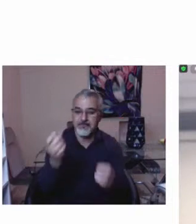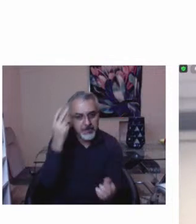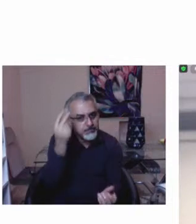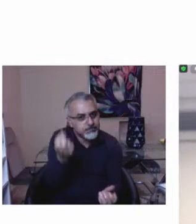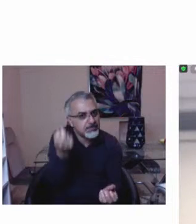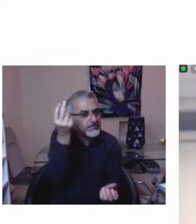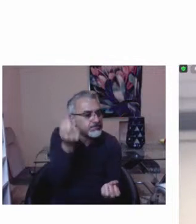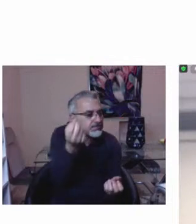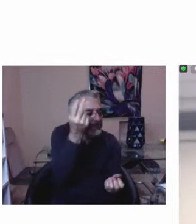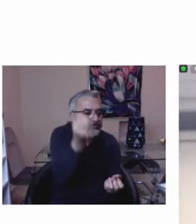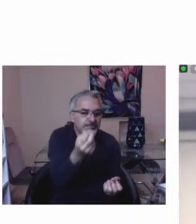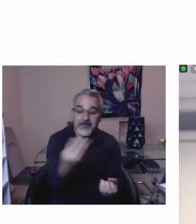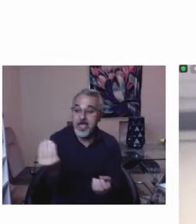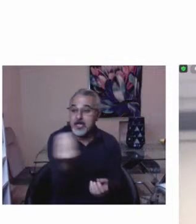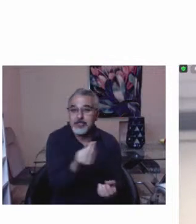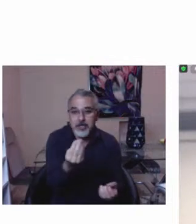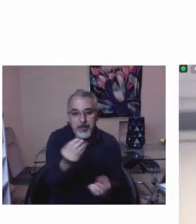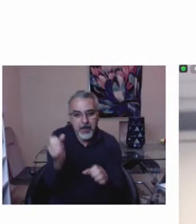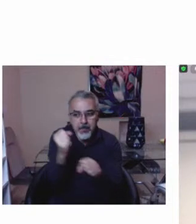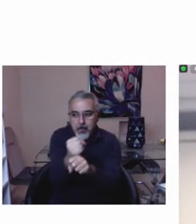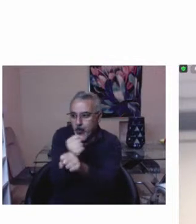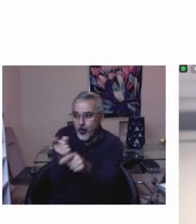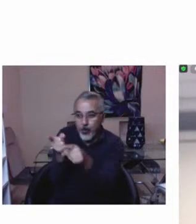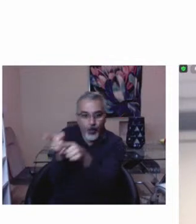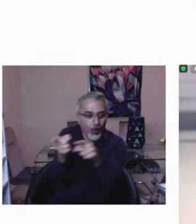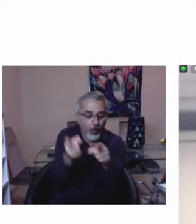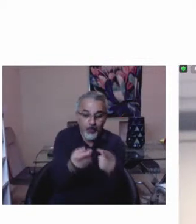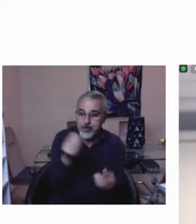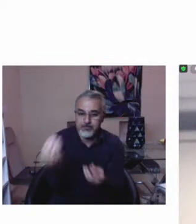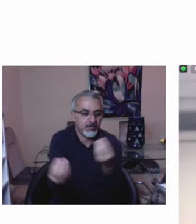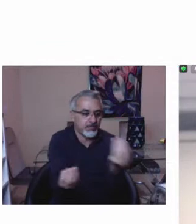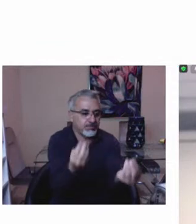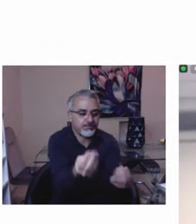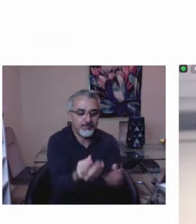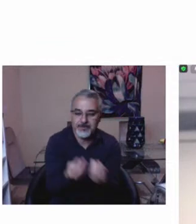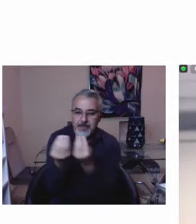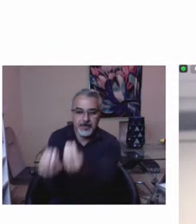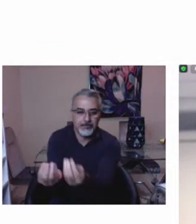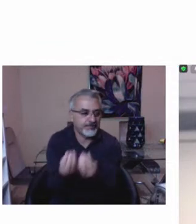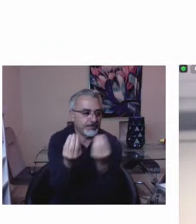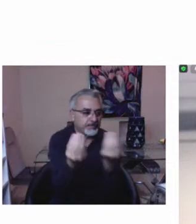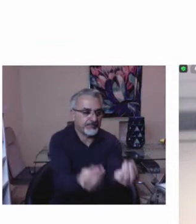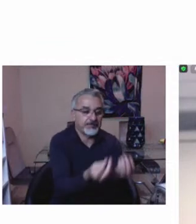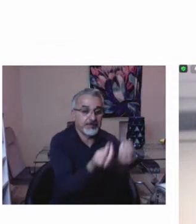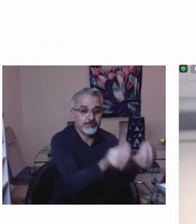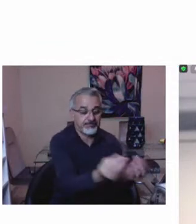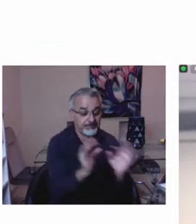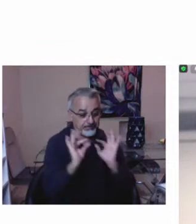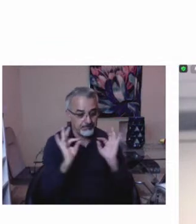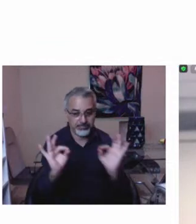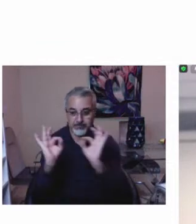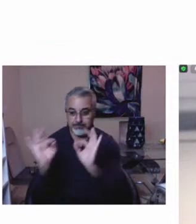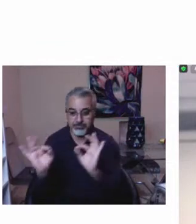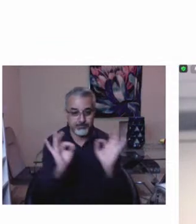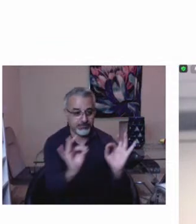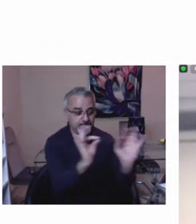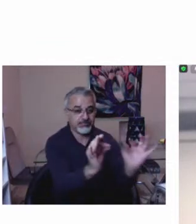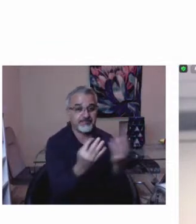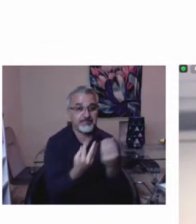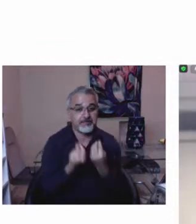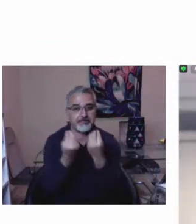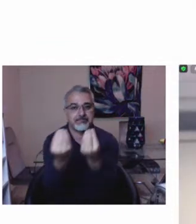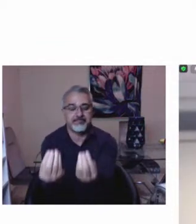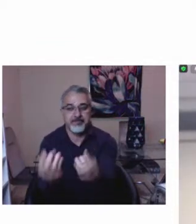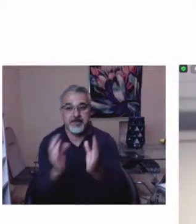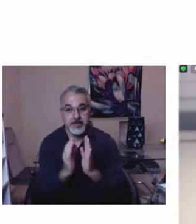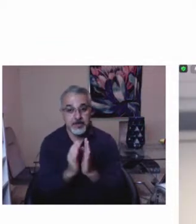the initiatives led by young people. This resolution asked for a stronger commitment